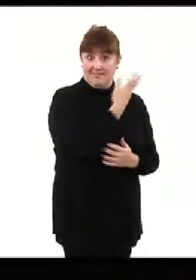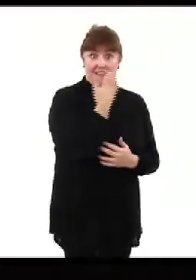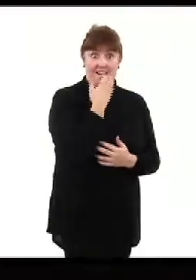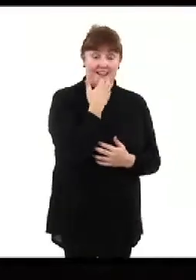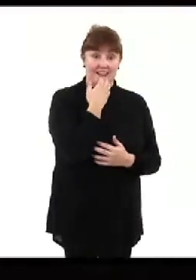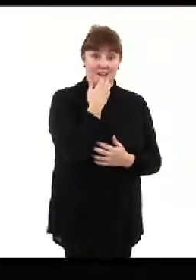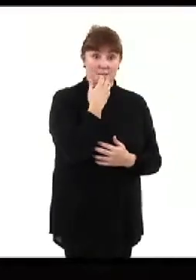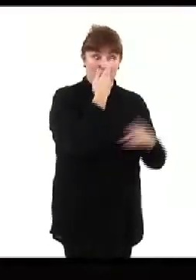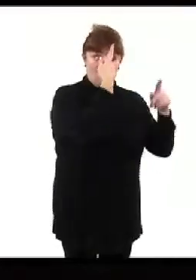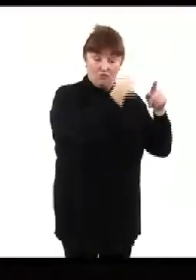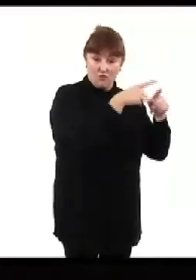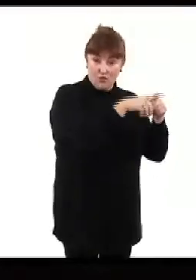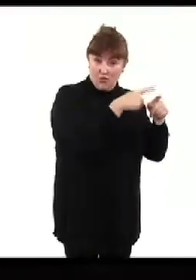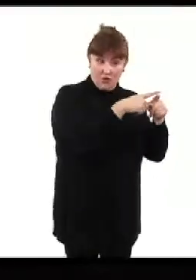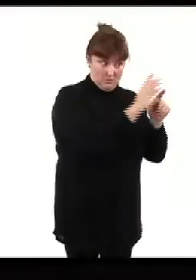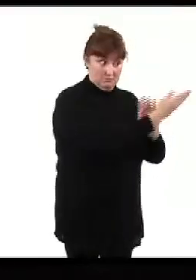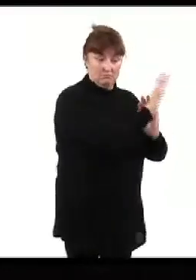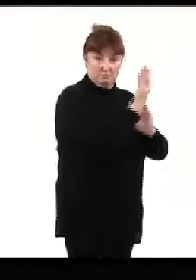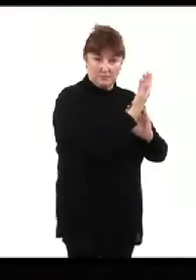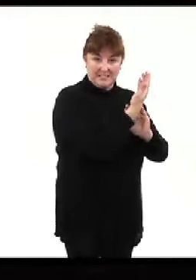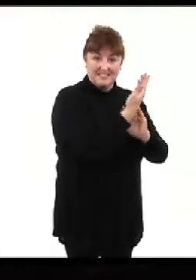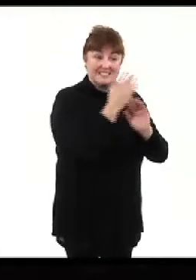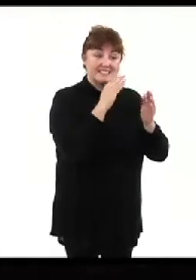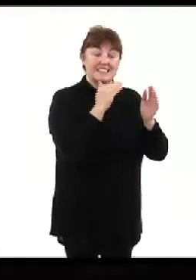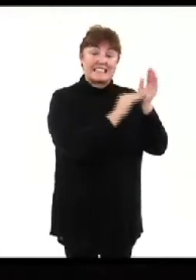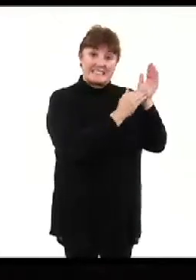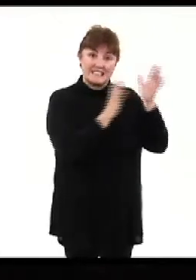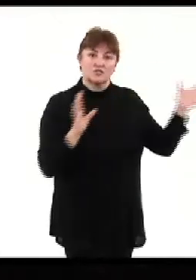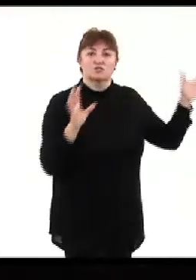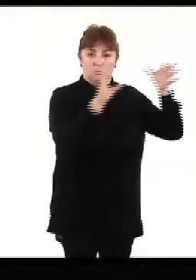presented and the signs that would be produced.